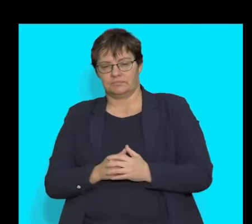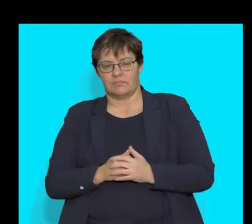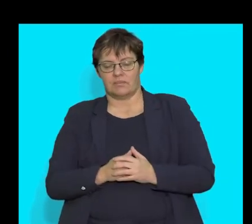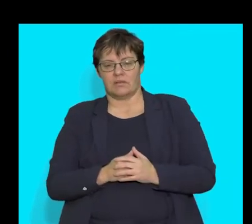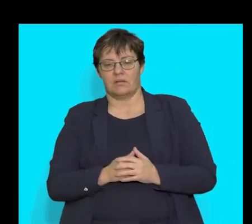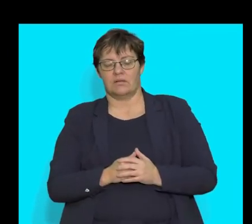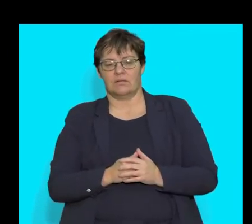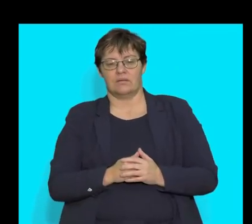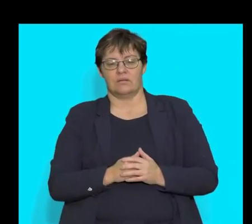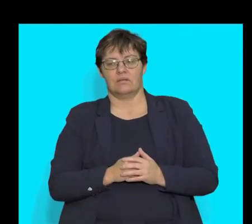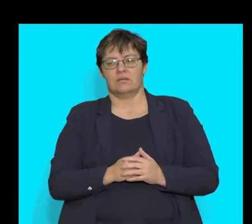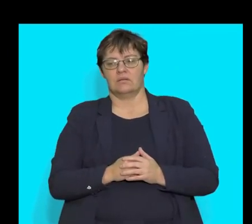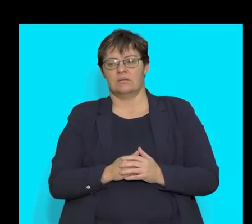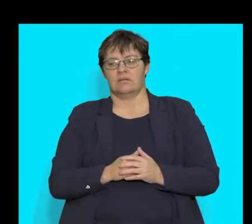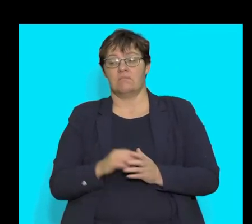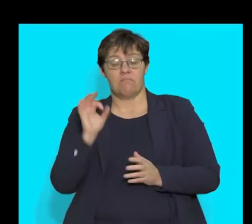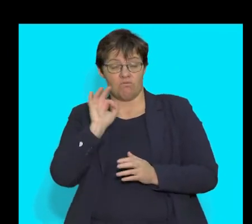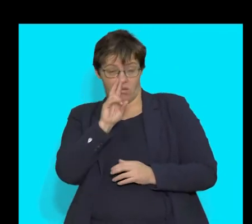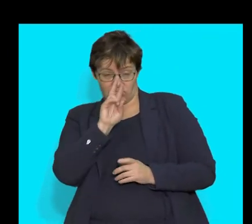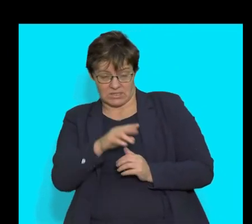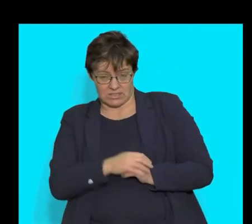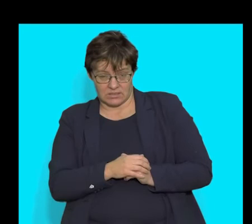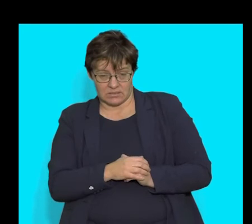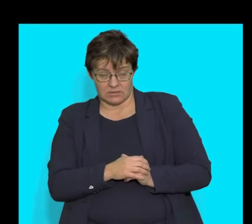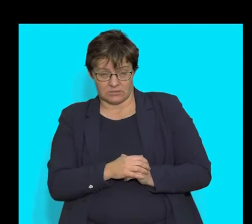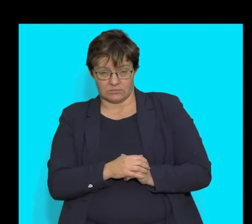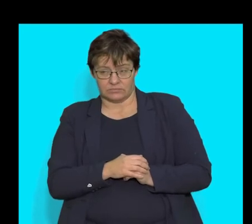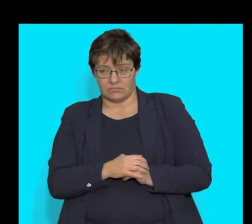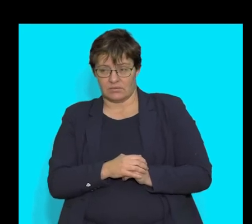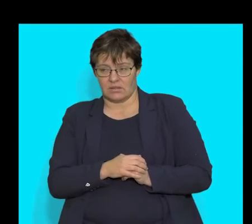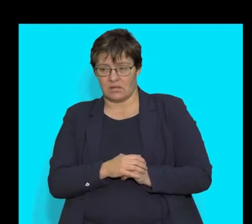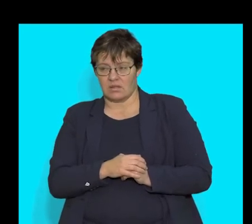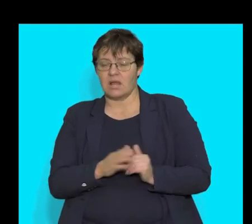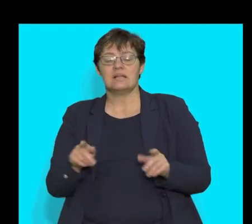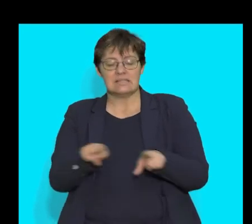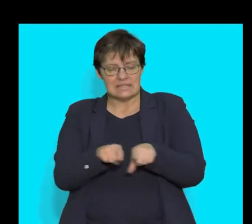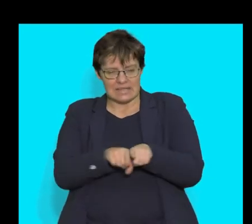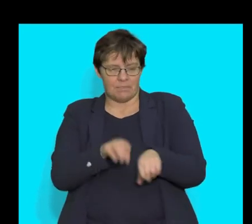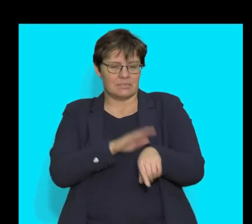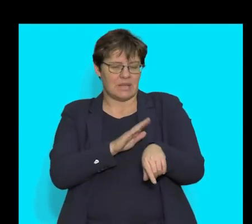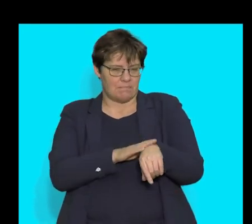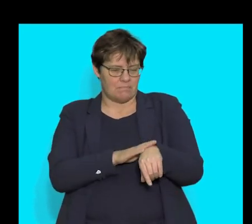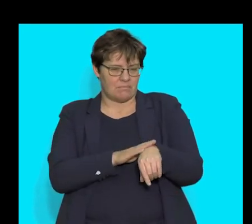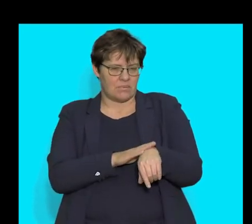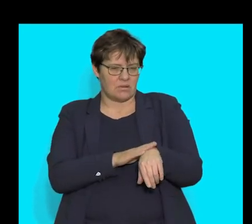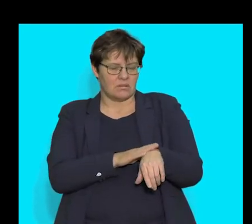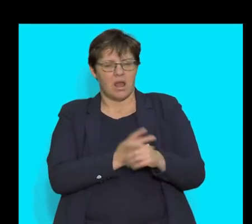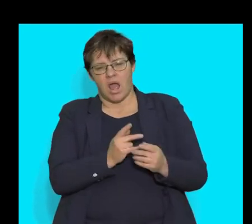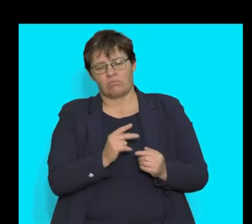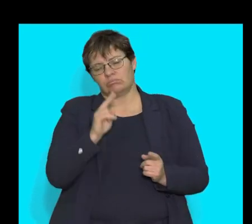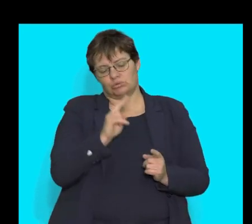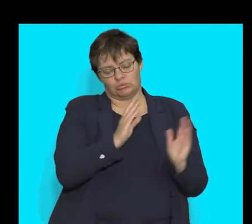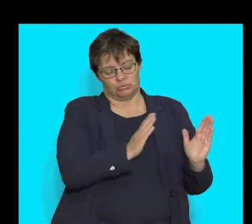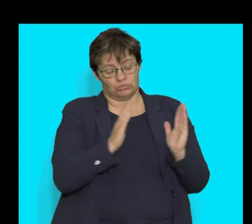Have a look if I'm correct. Take this time interval. Now it's the same time interval that we went more than 2 blocks.